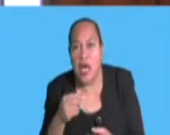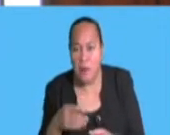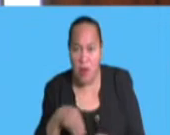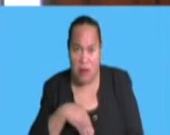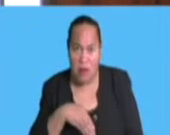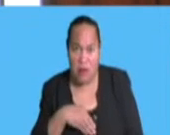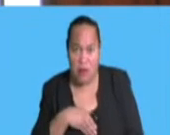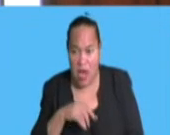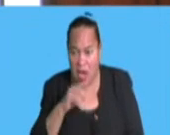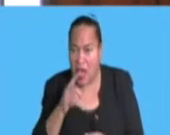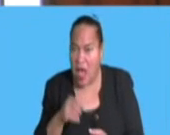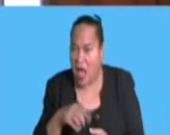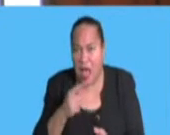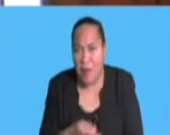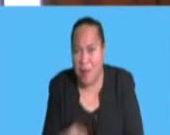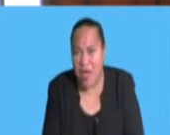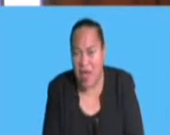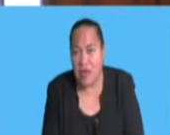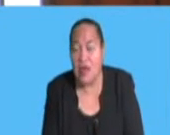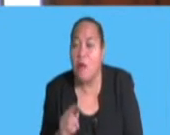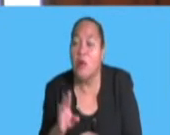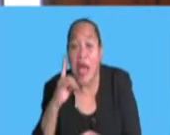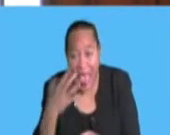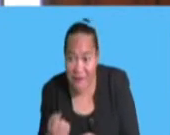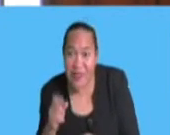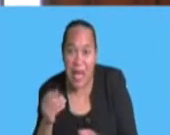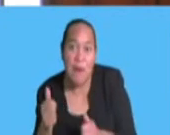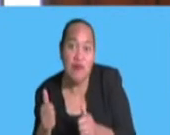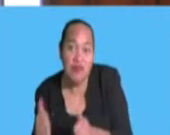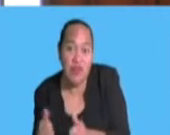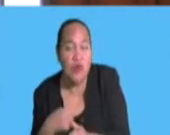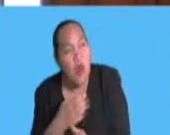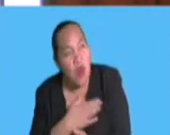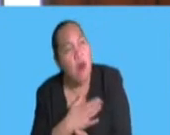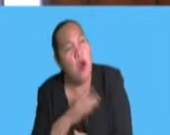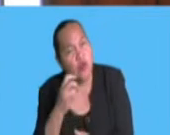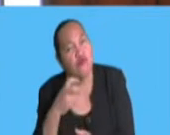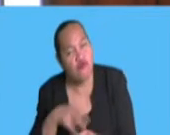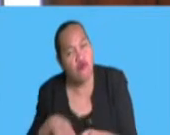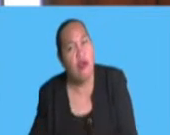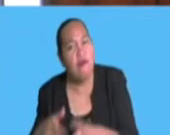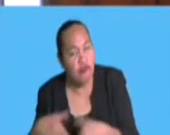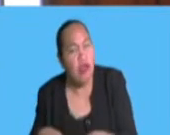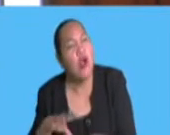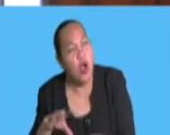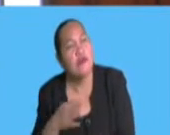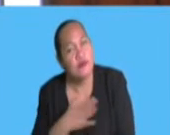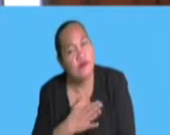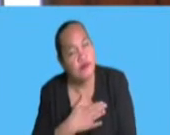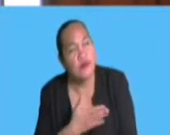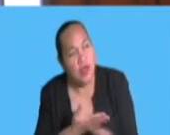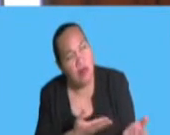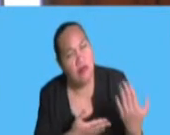And then we have the bus driver who shows compassion to the passenger, who travels every day in this same bus, who